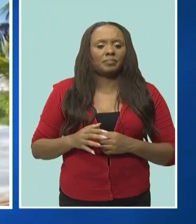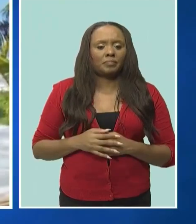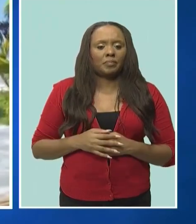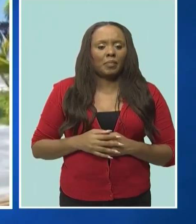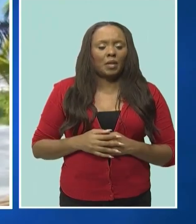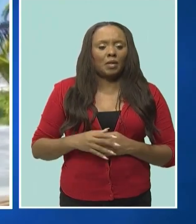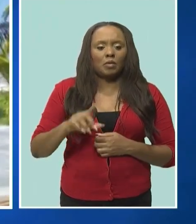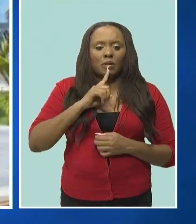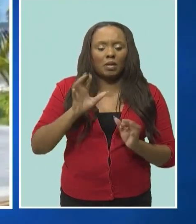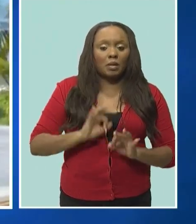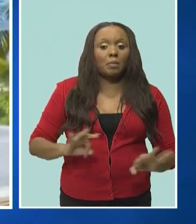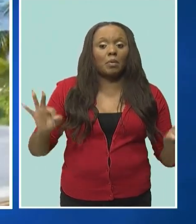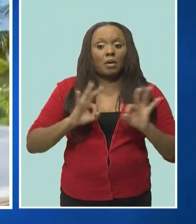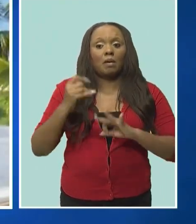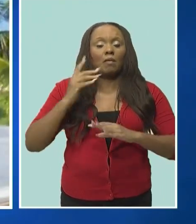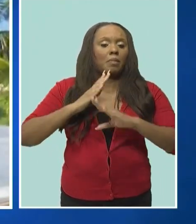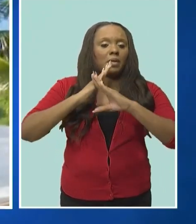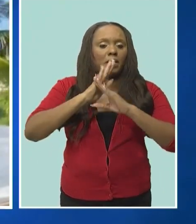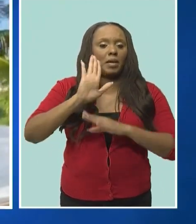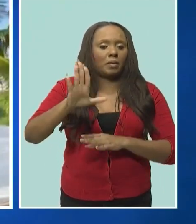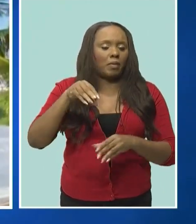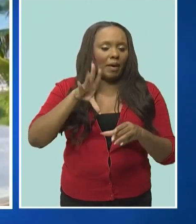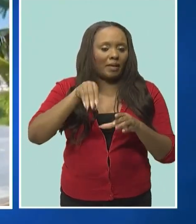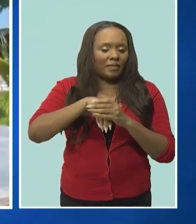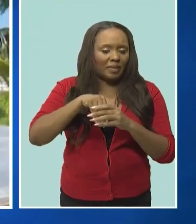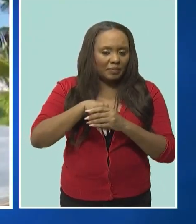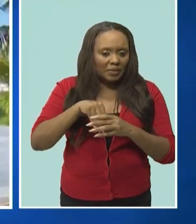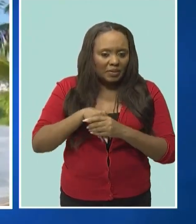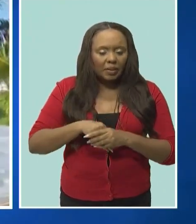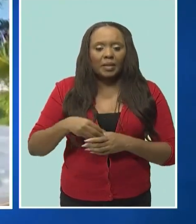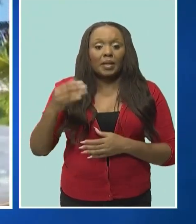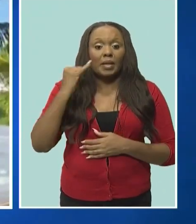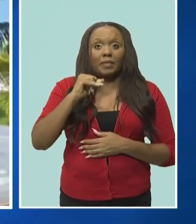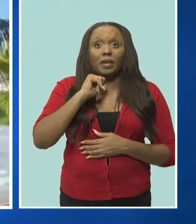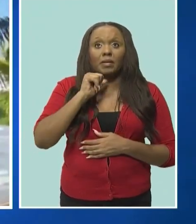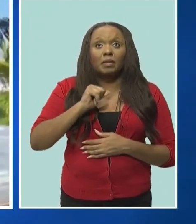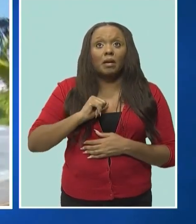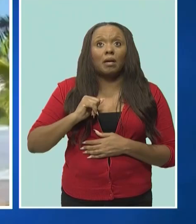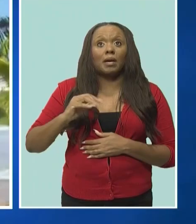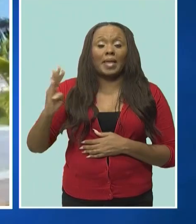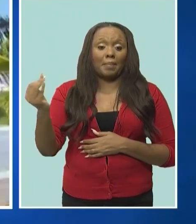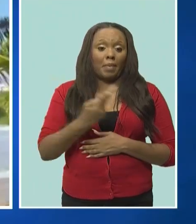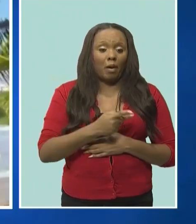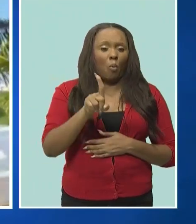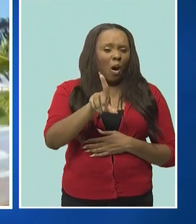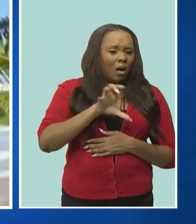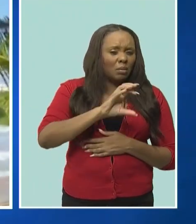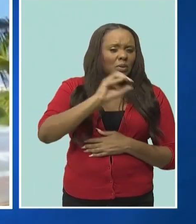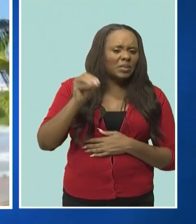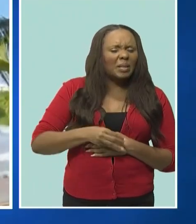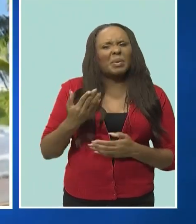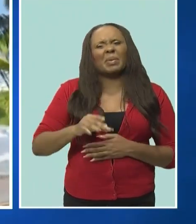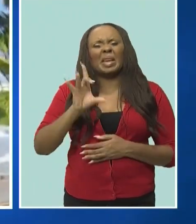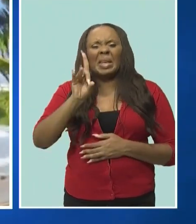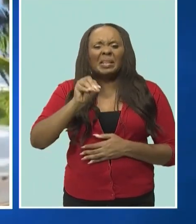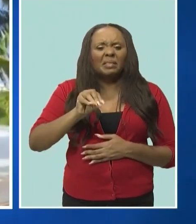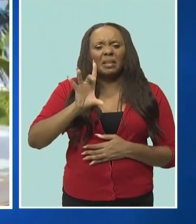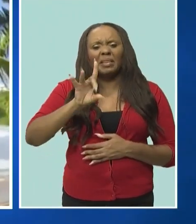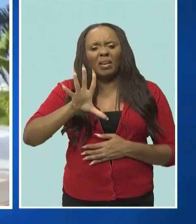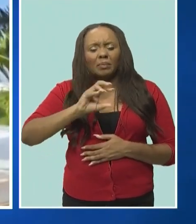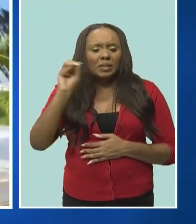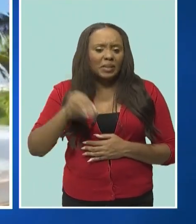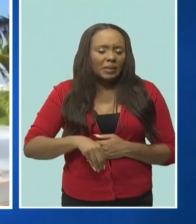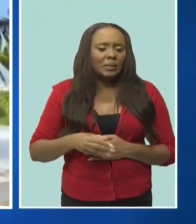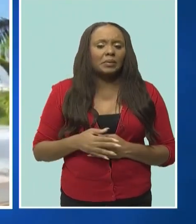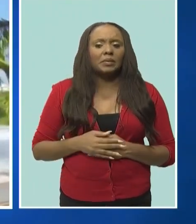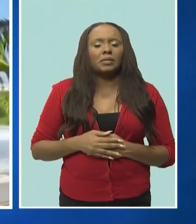look into to protect your investment. At least even if you don't get back 100%, you can at least get back at least 80-85%, right?